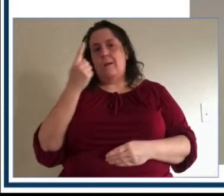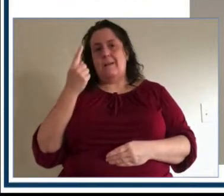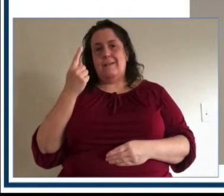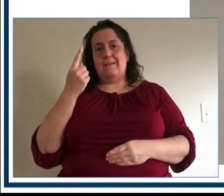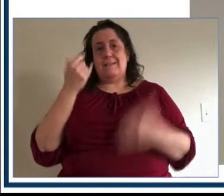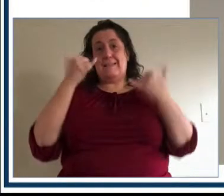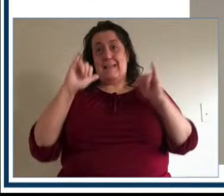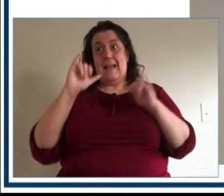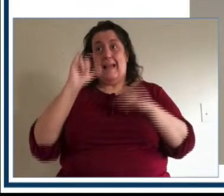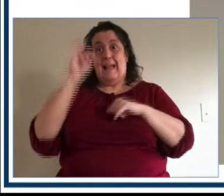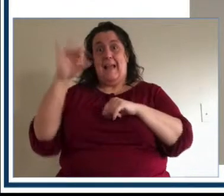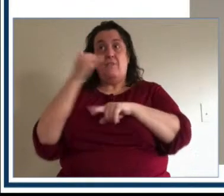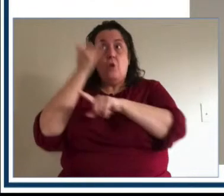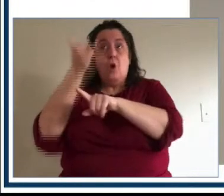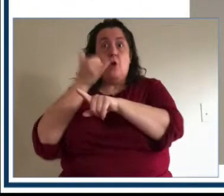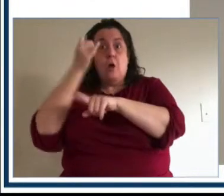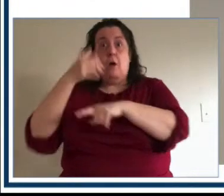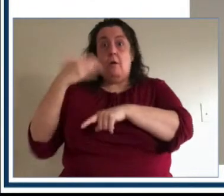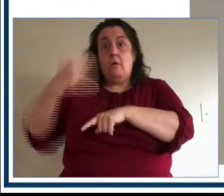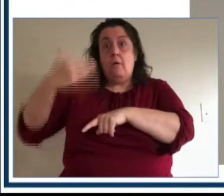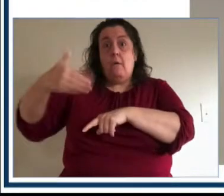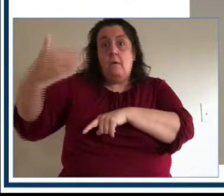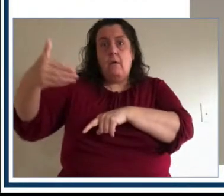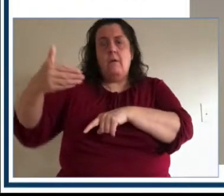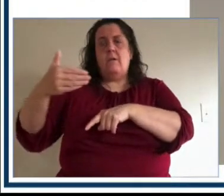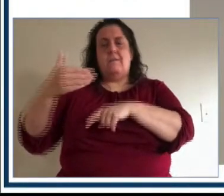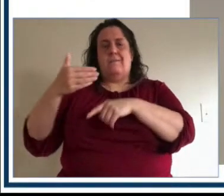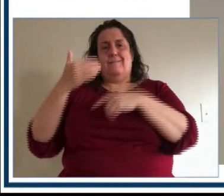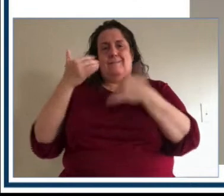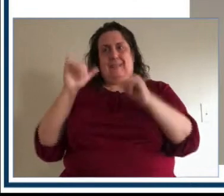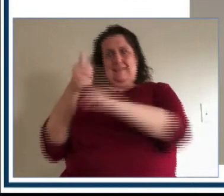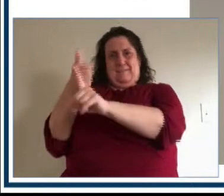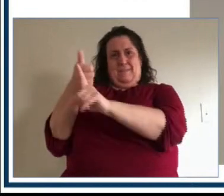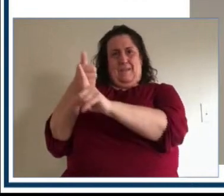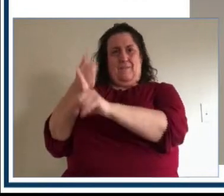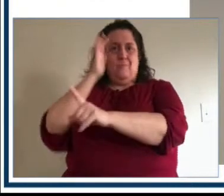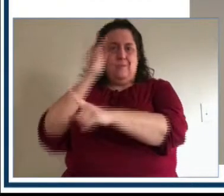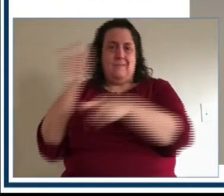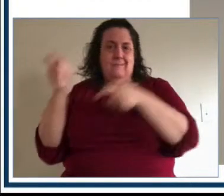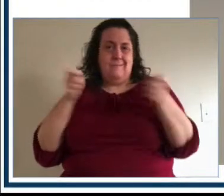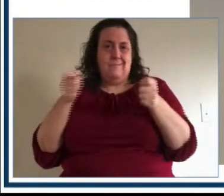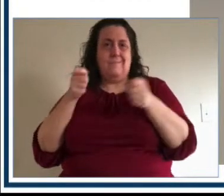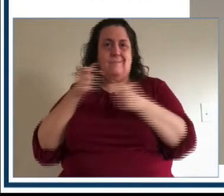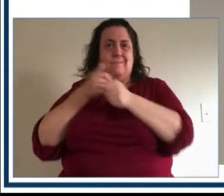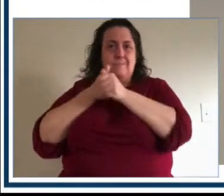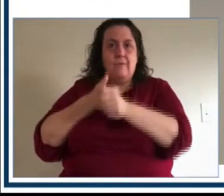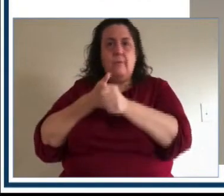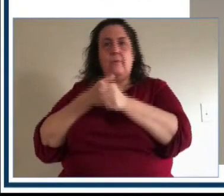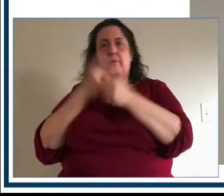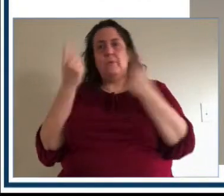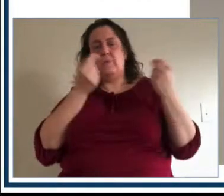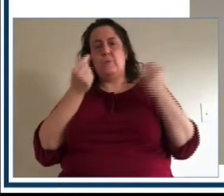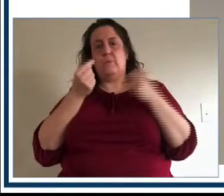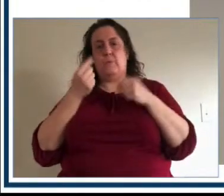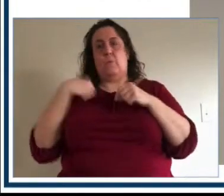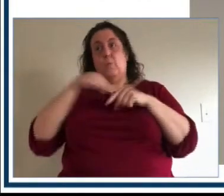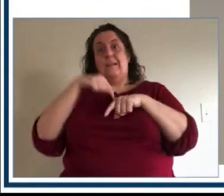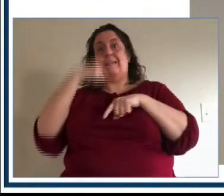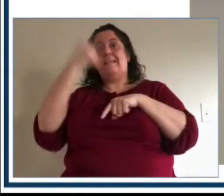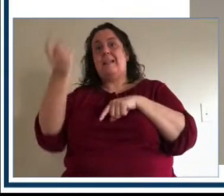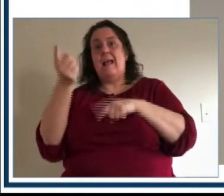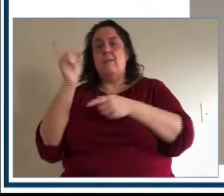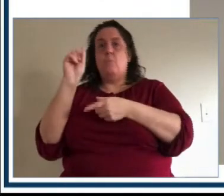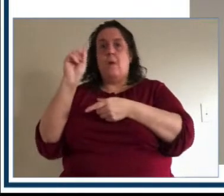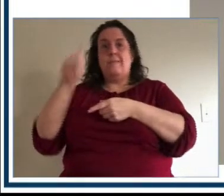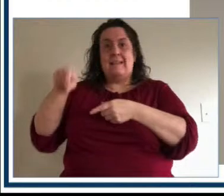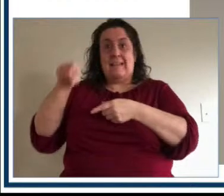health, ultimately public health gives recommendations and tells people what they need to do. It's up to people